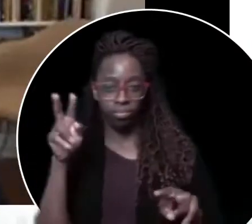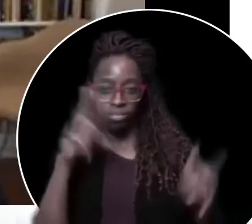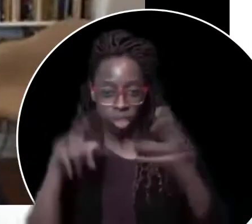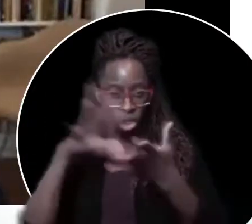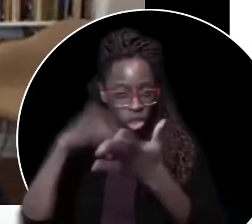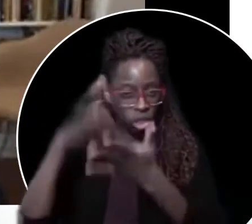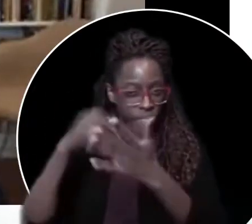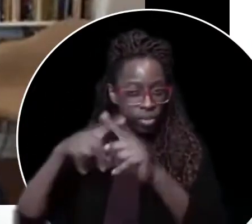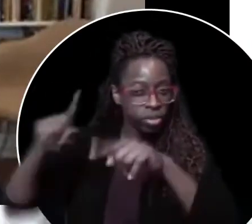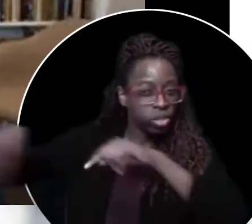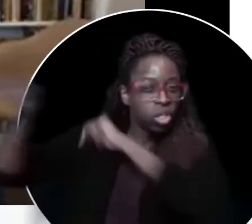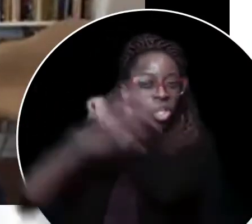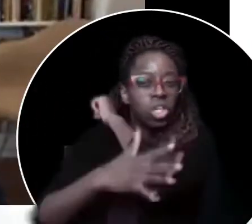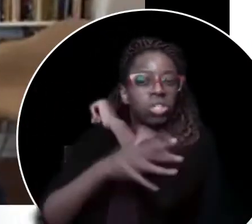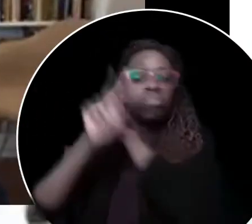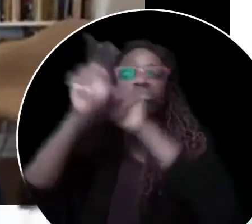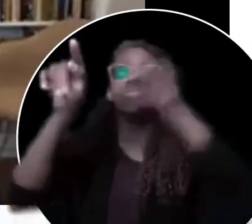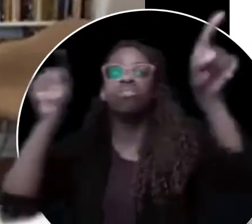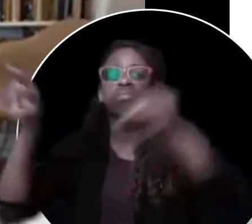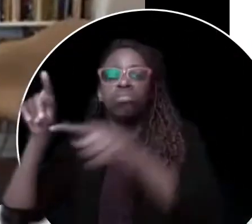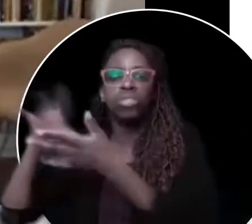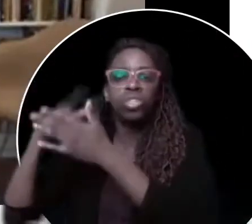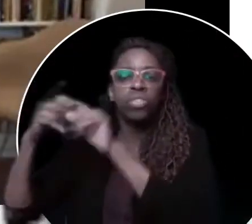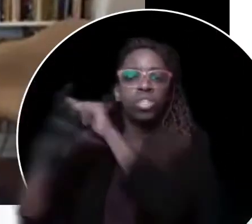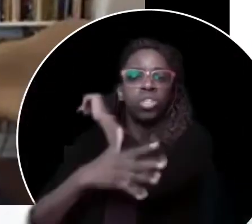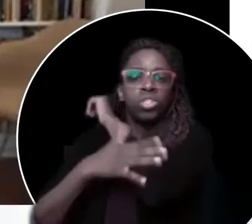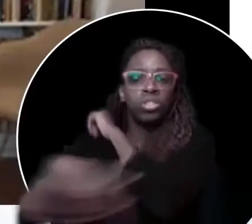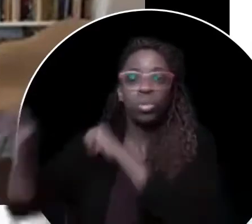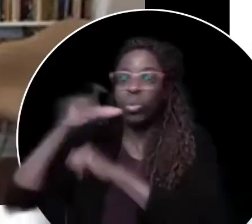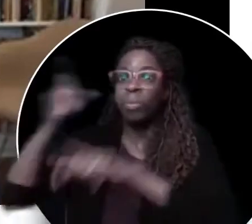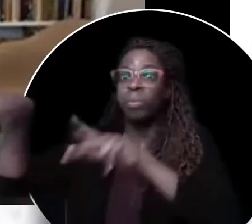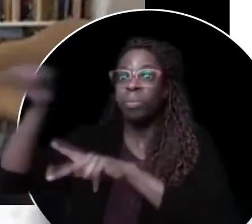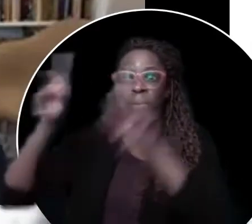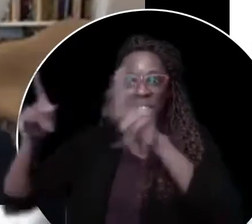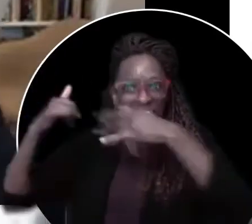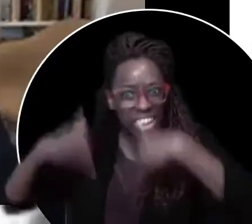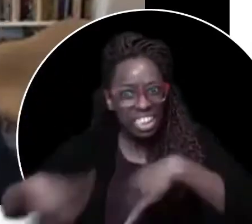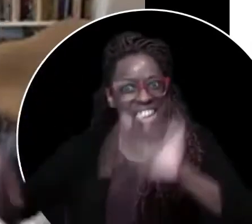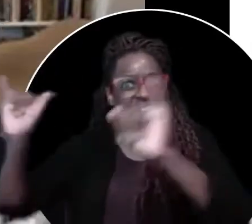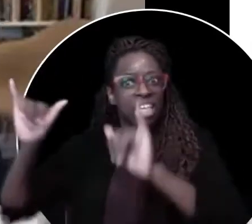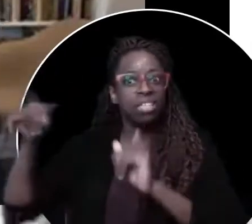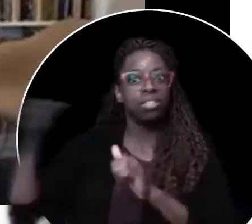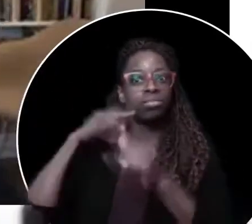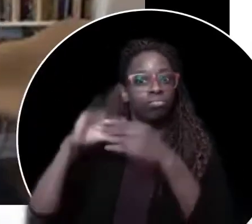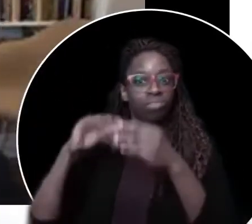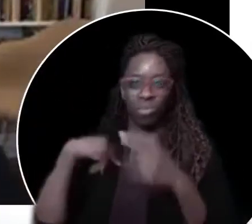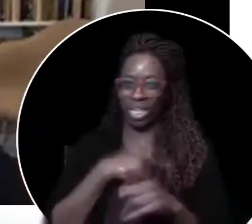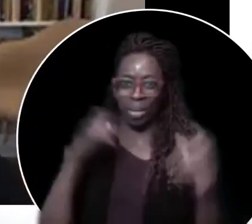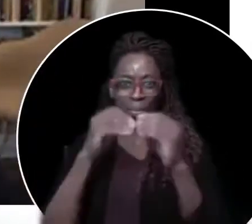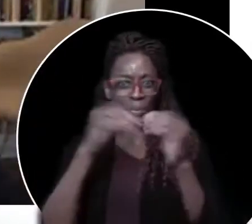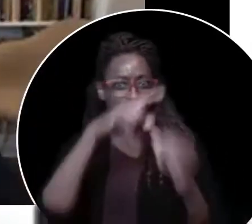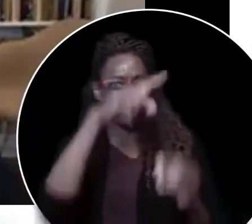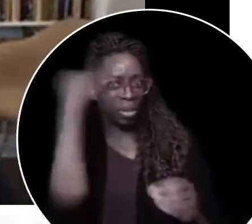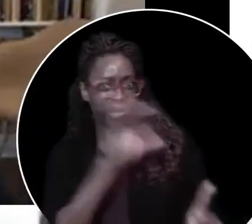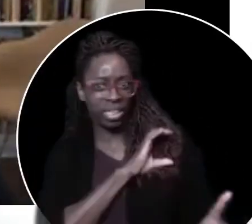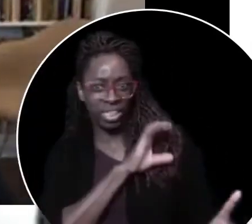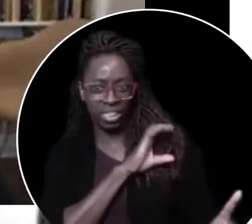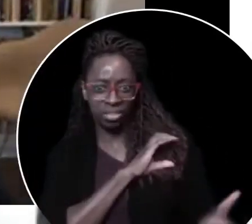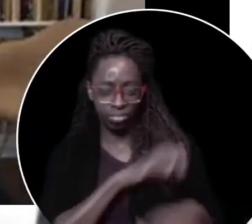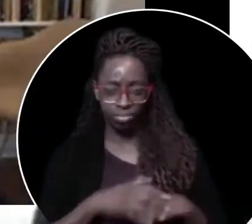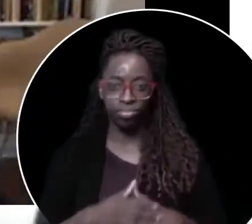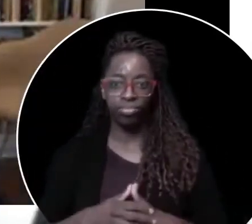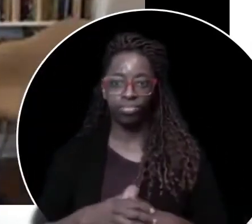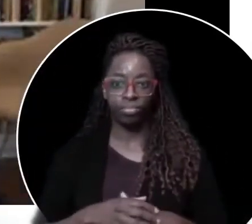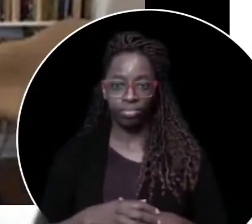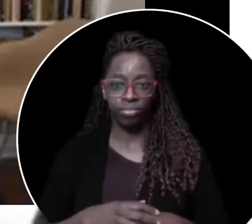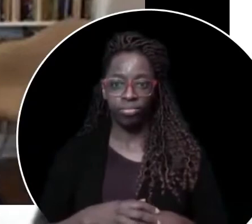police, right? We need more Black people here or there, and then things will automatically get better. But that's what